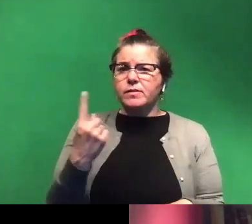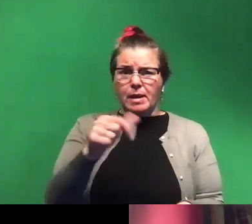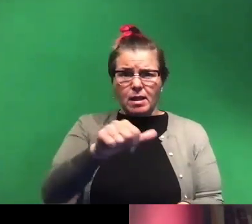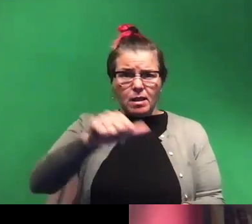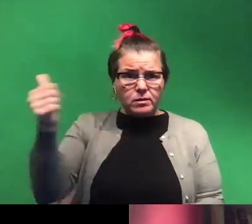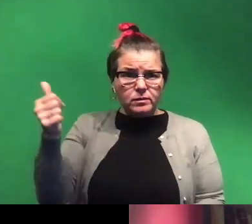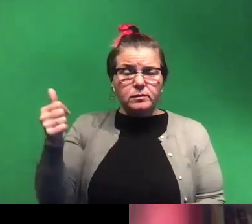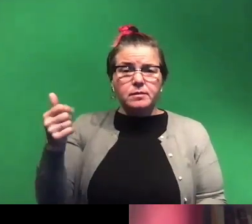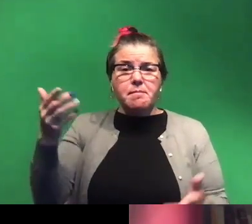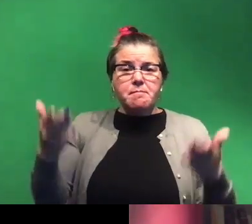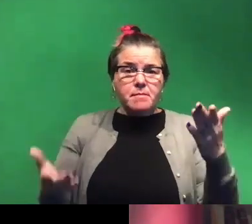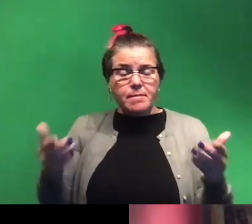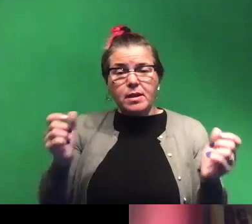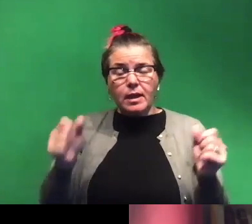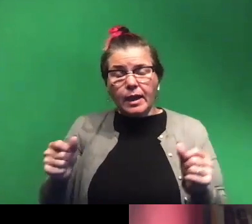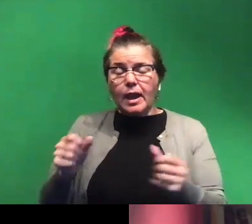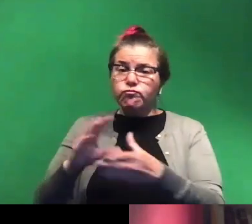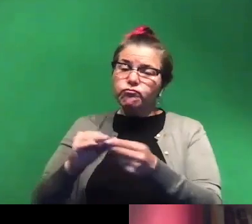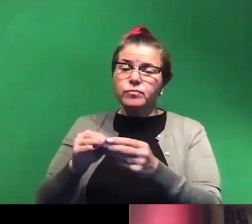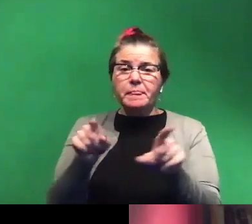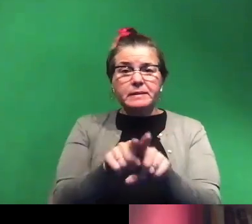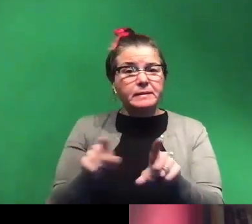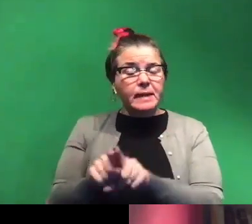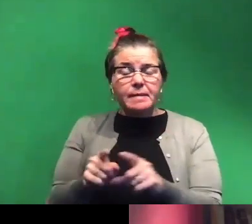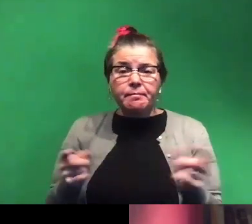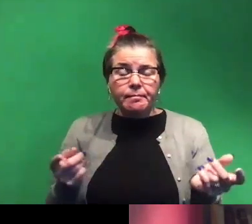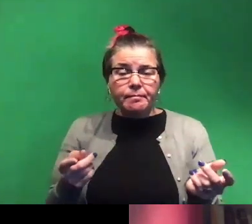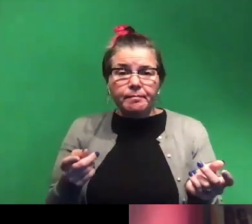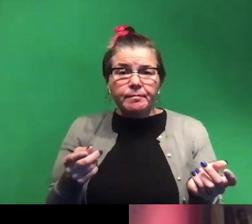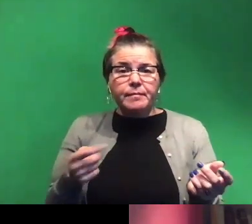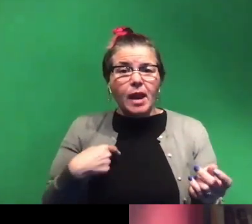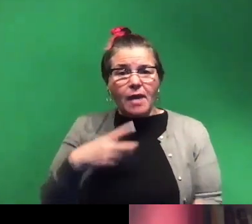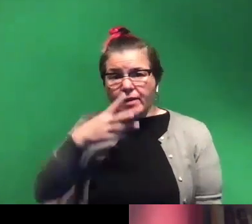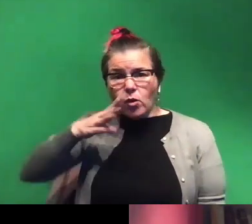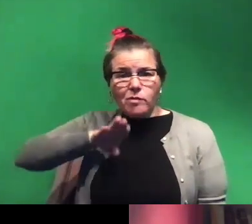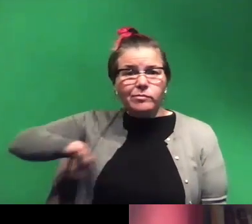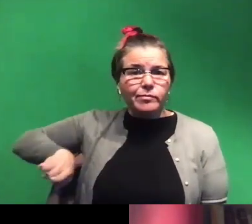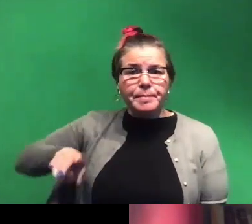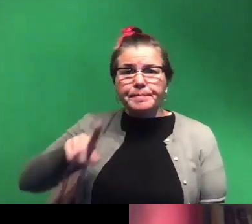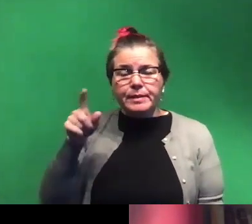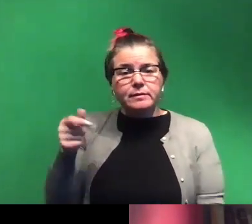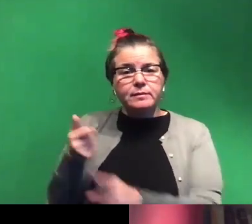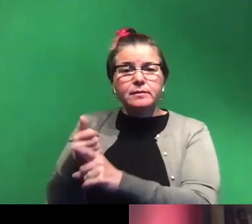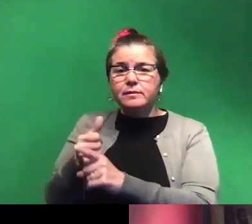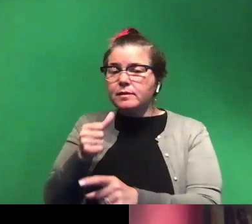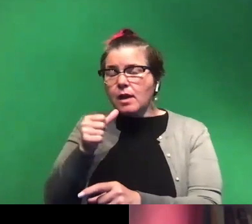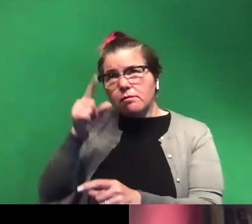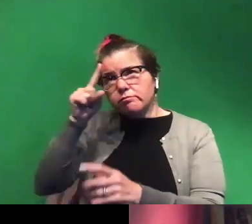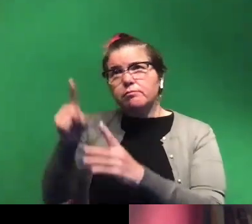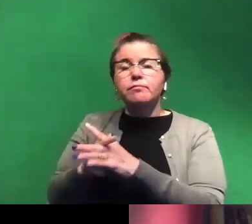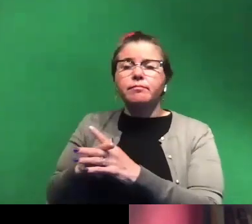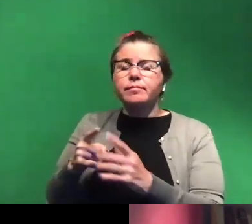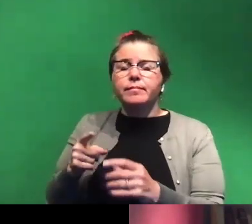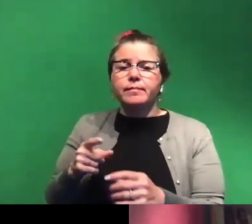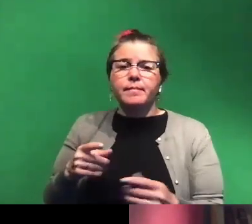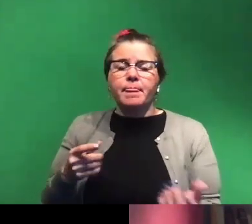who might actually be able to speak to this topic just as well that I've ignored just because like they don't pop into my mind? So it's always